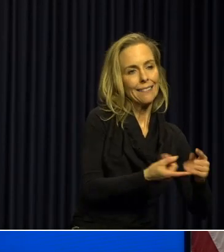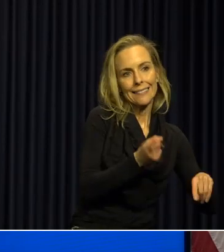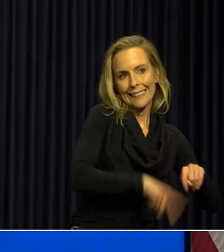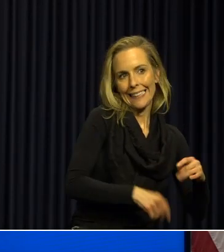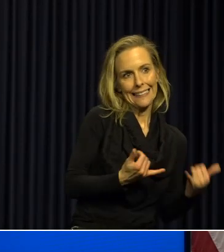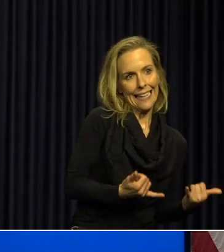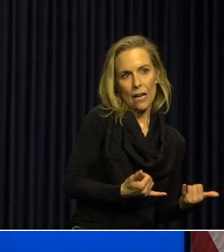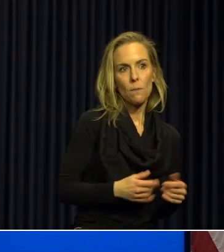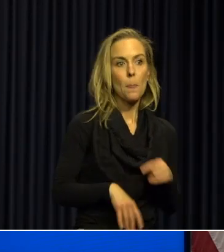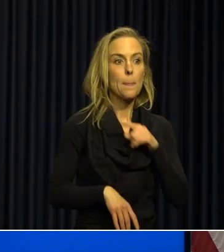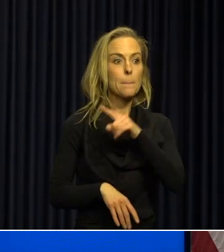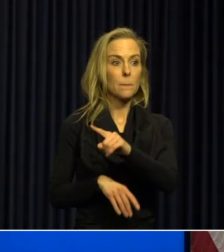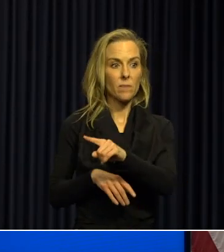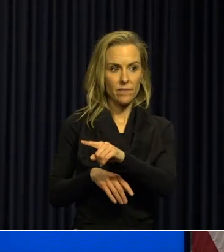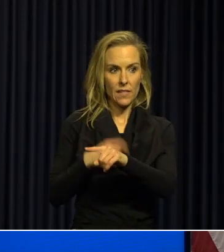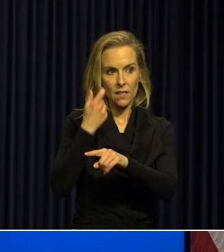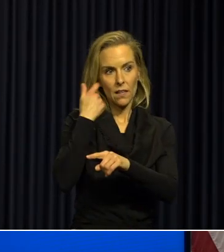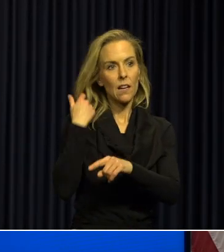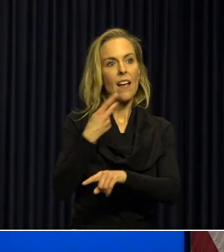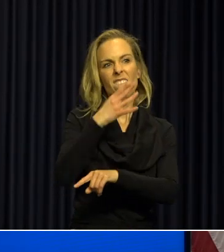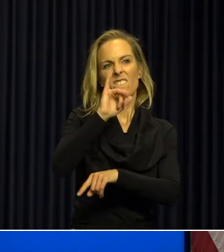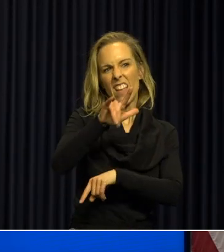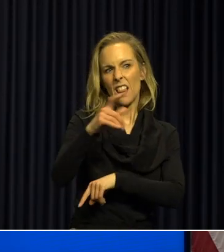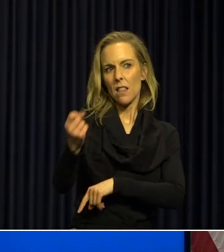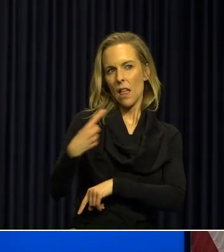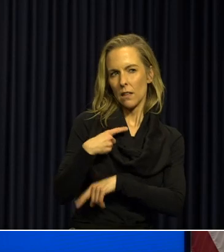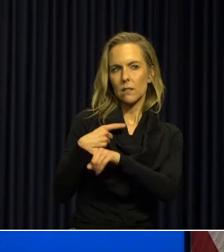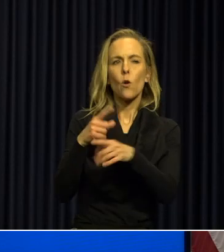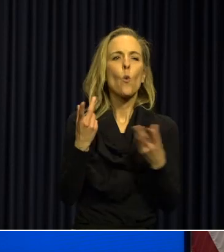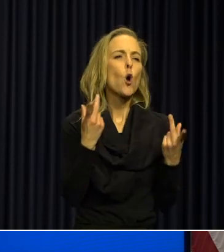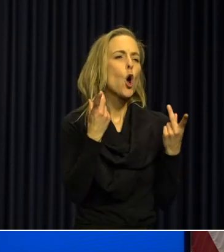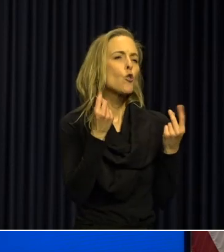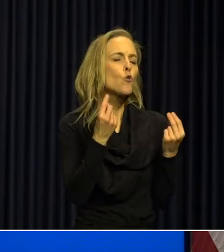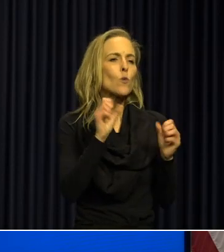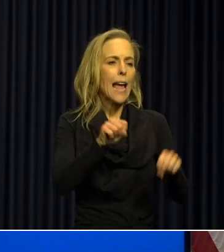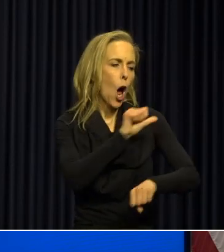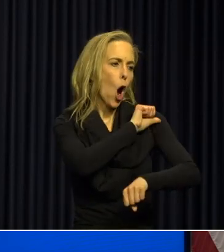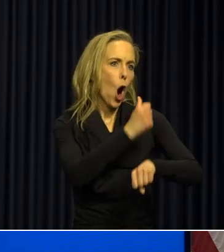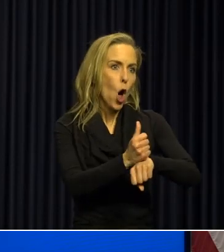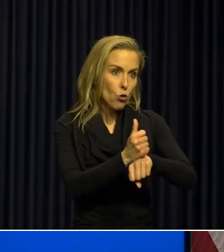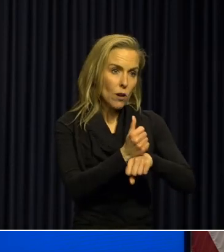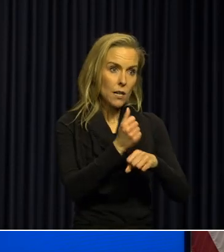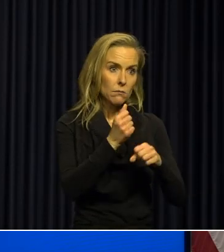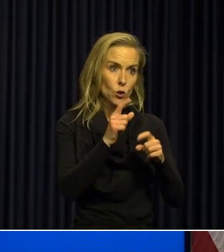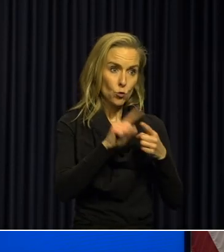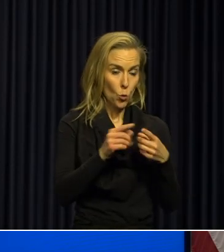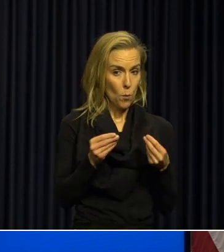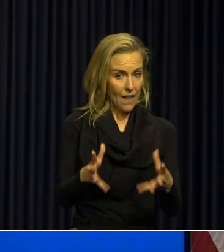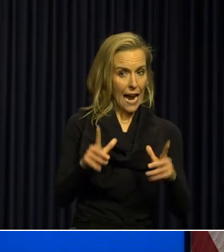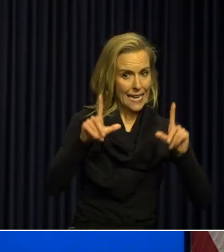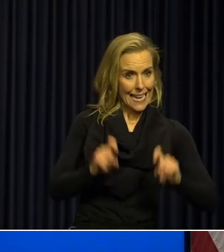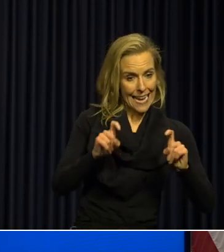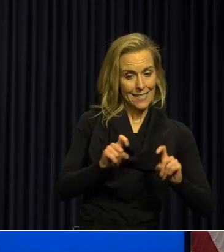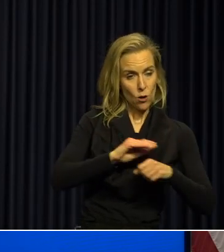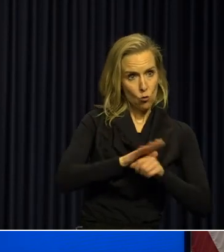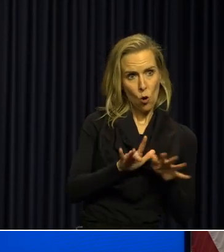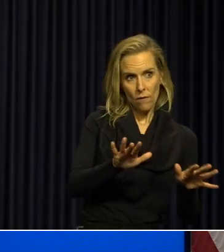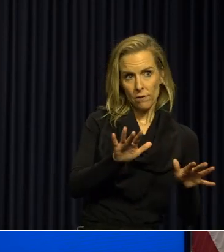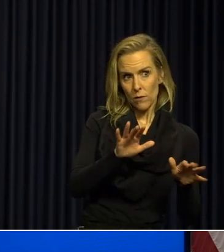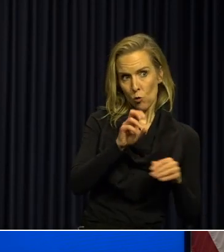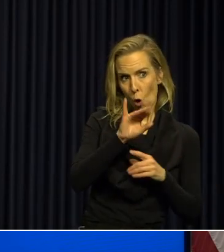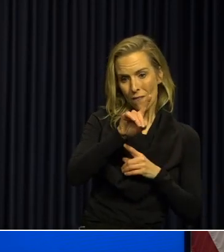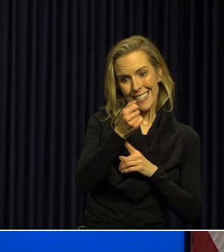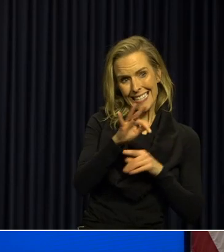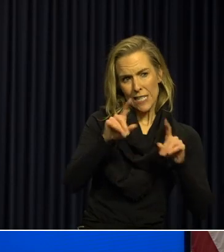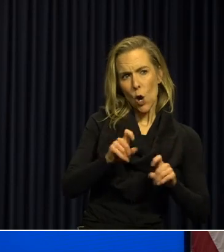me ask, as far as who can authorize or conduct COVID-19 tests, can doctors do that, can nurses, and will pharmacists ever be allowed